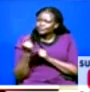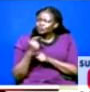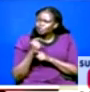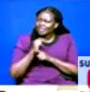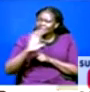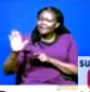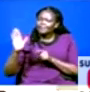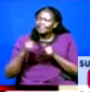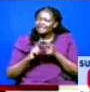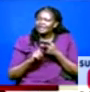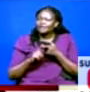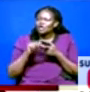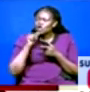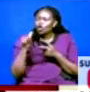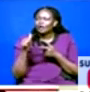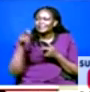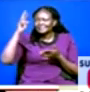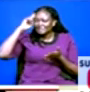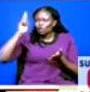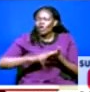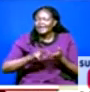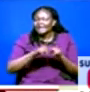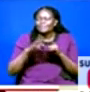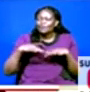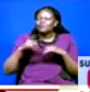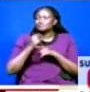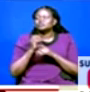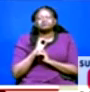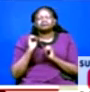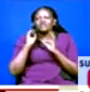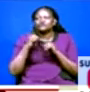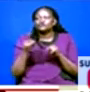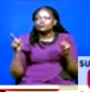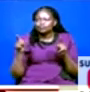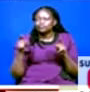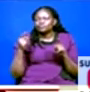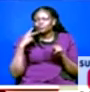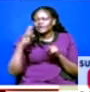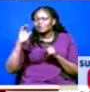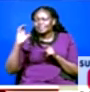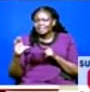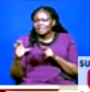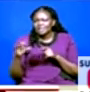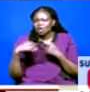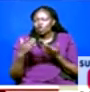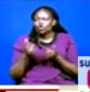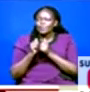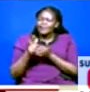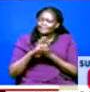and then they are not recognized as people who have been trained. If you look at CBC or